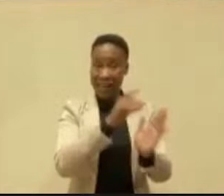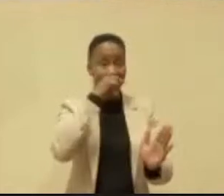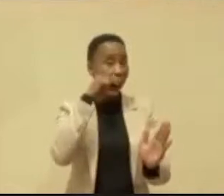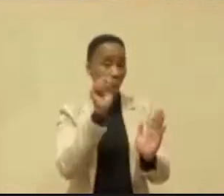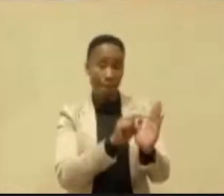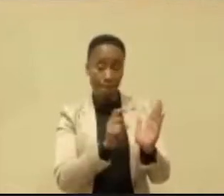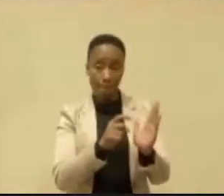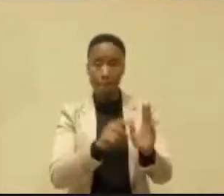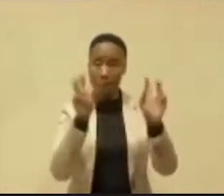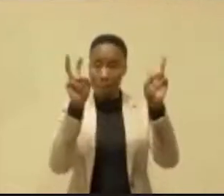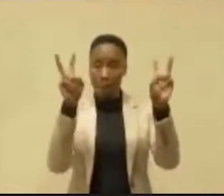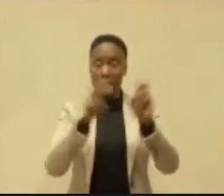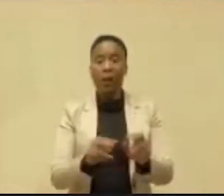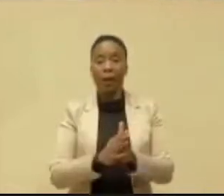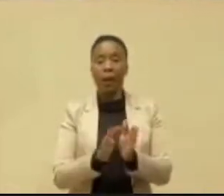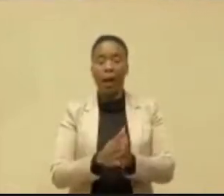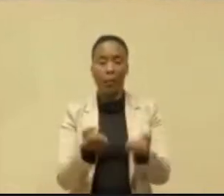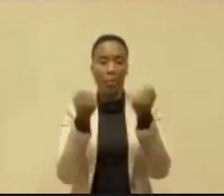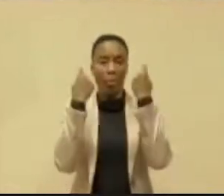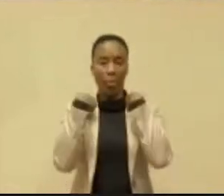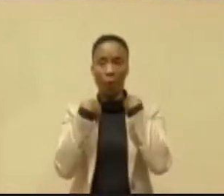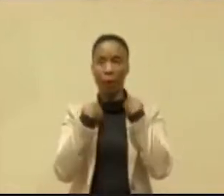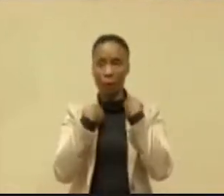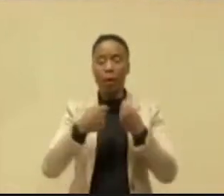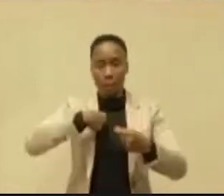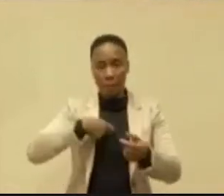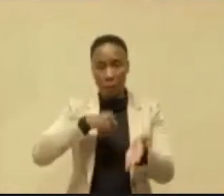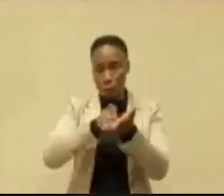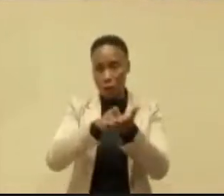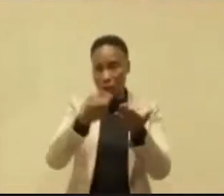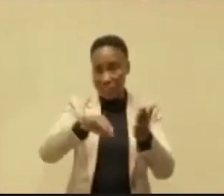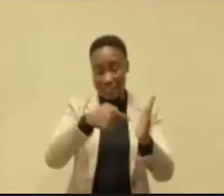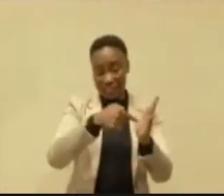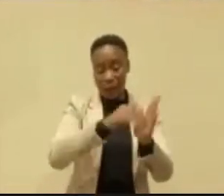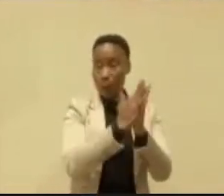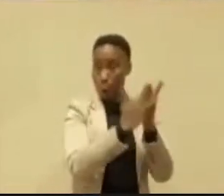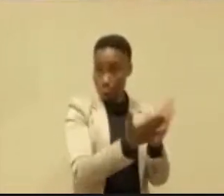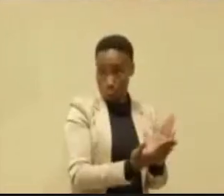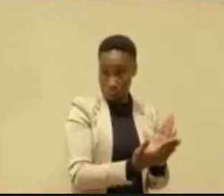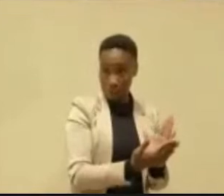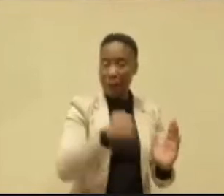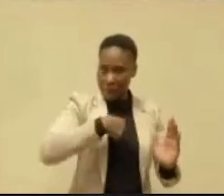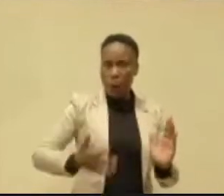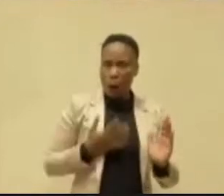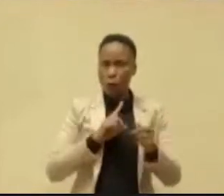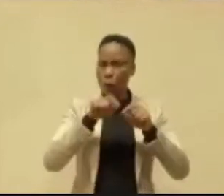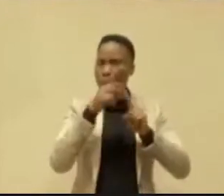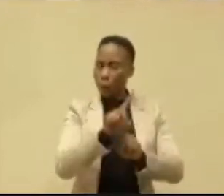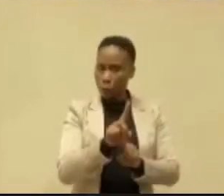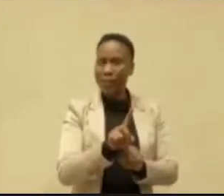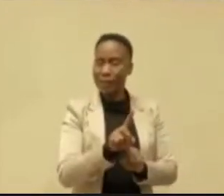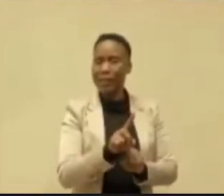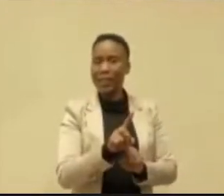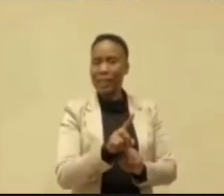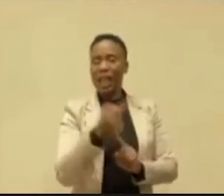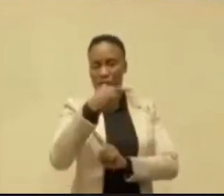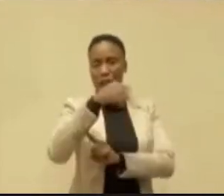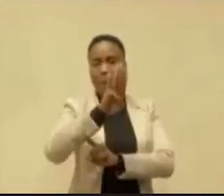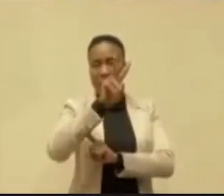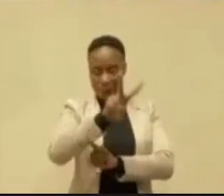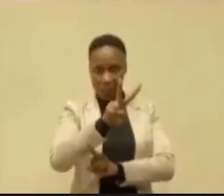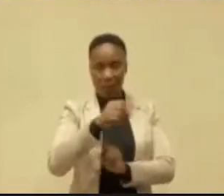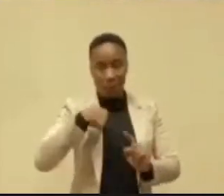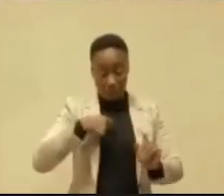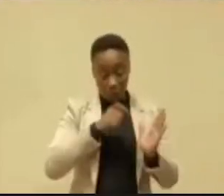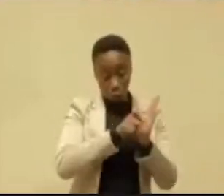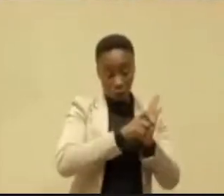i hold that book since recently i want to talk about gbv i wrote that book because i was raped at 10. i